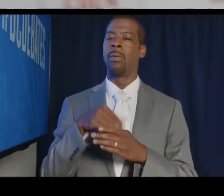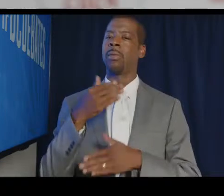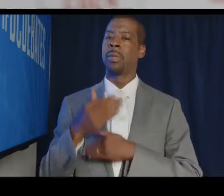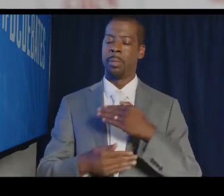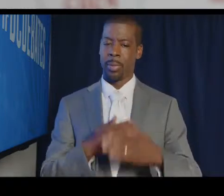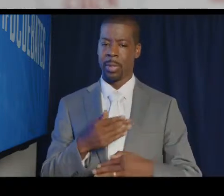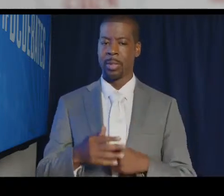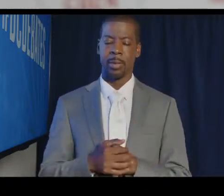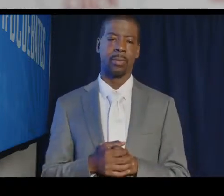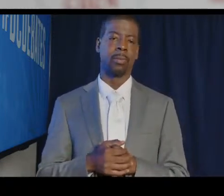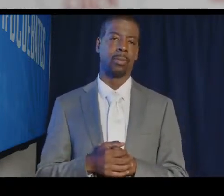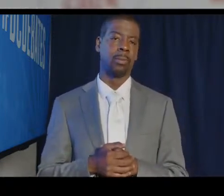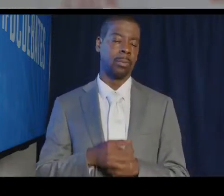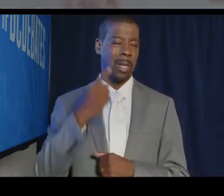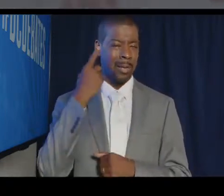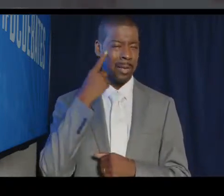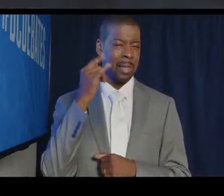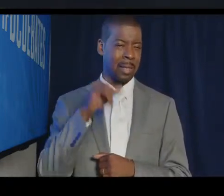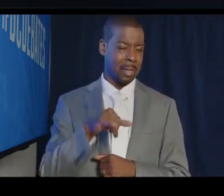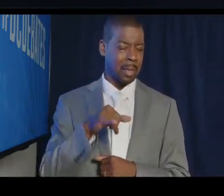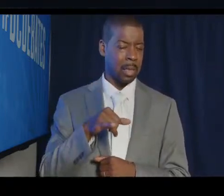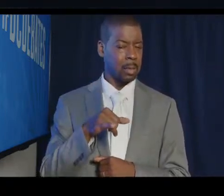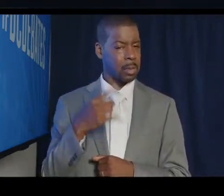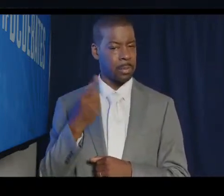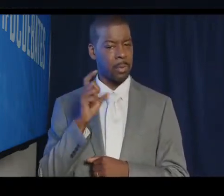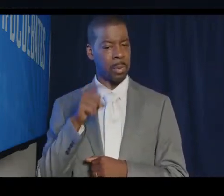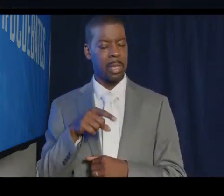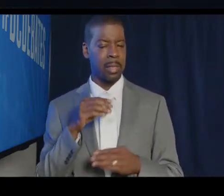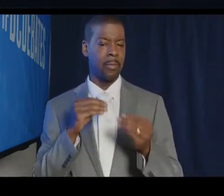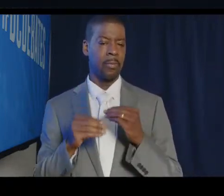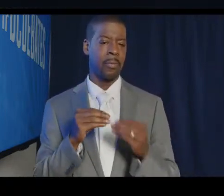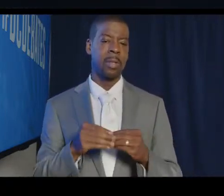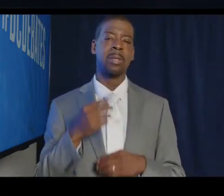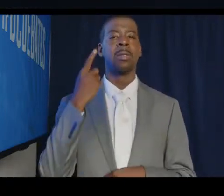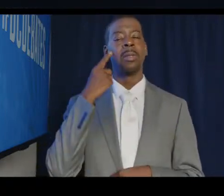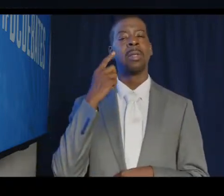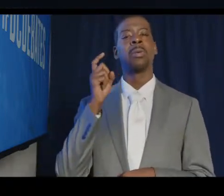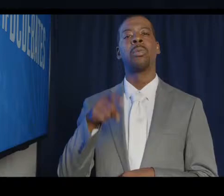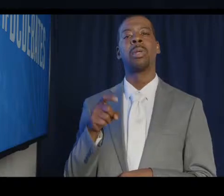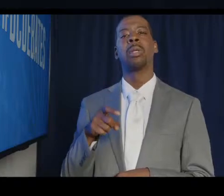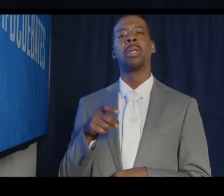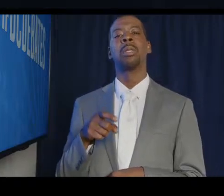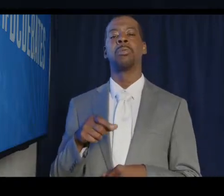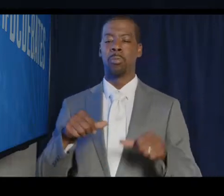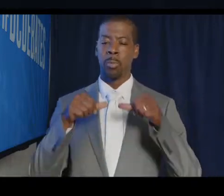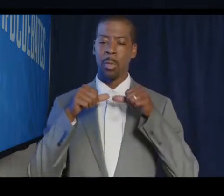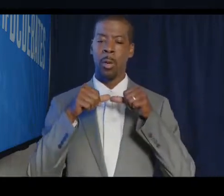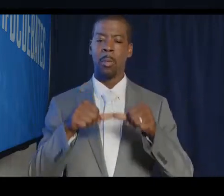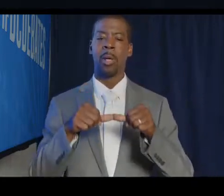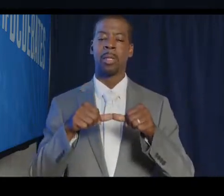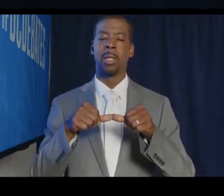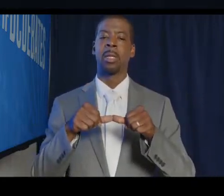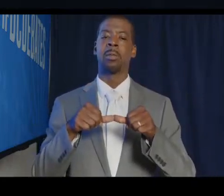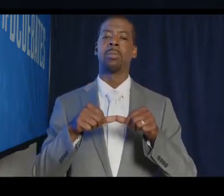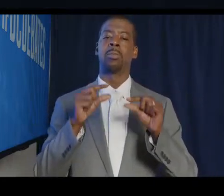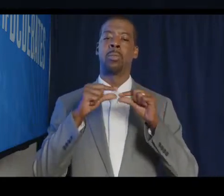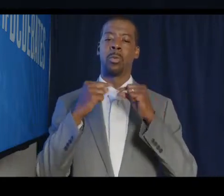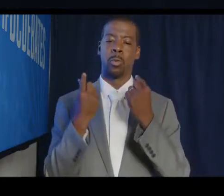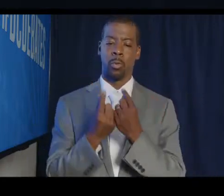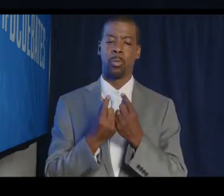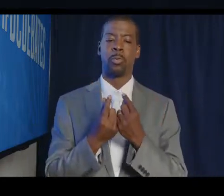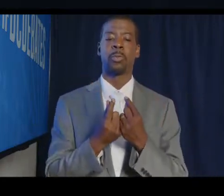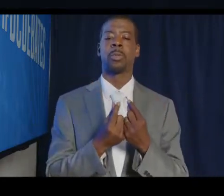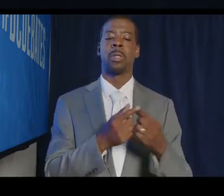that conversation. So I think that's a miss that we have going on. But I do think that we need to keep the sanctity of the ability of parties to do what they do and not have